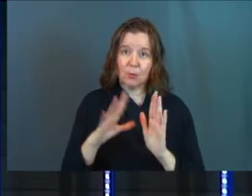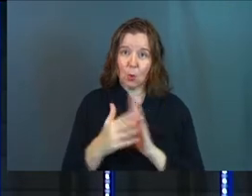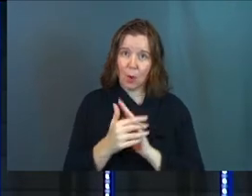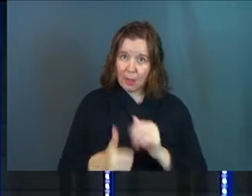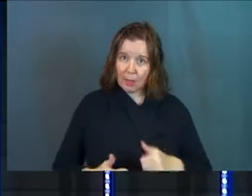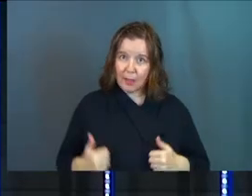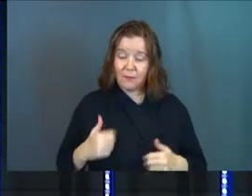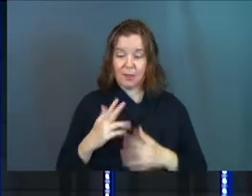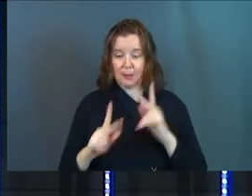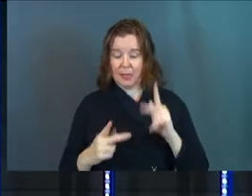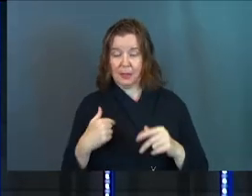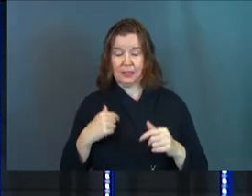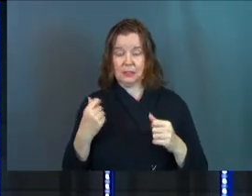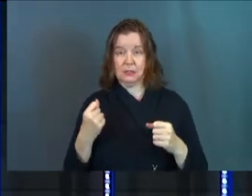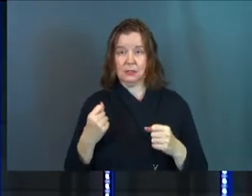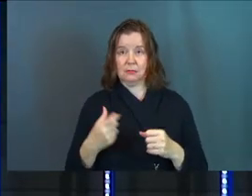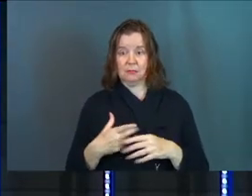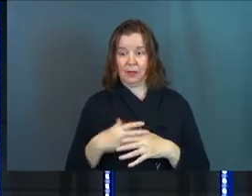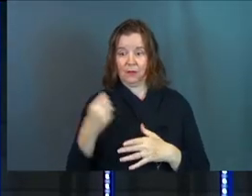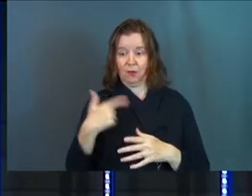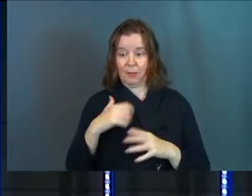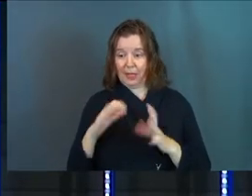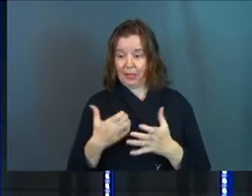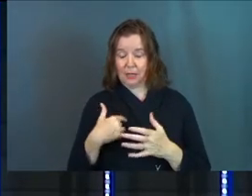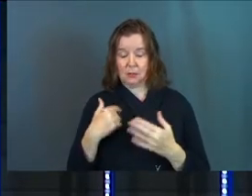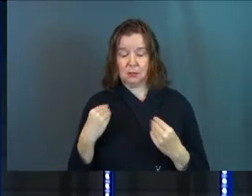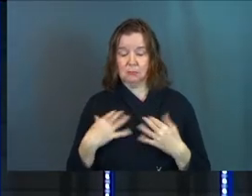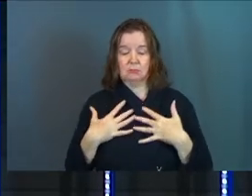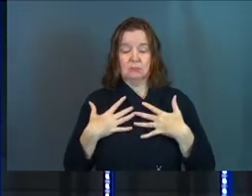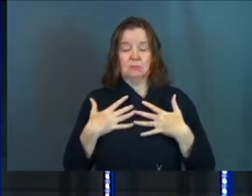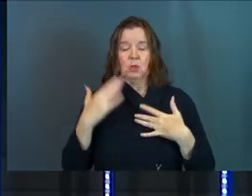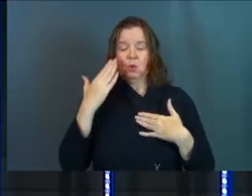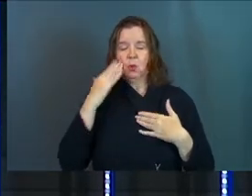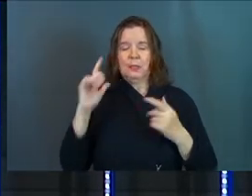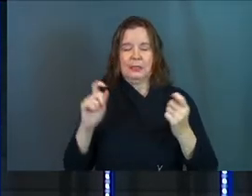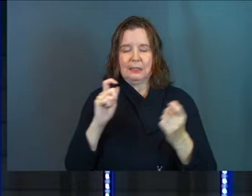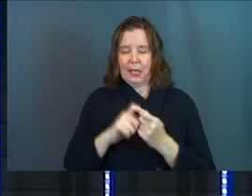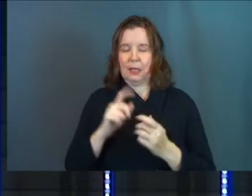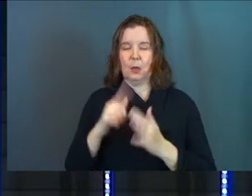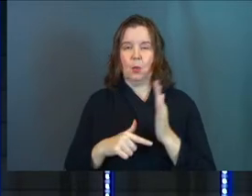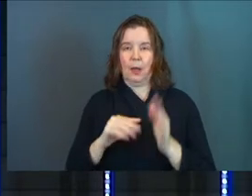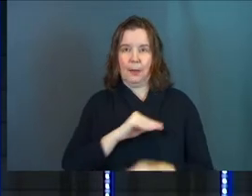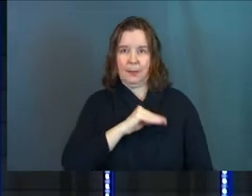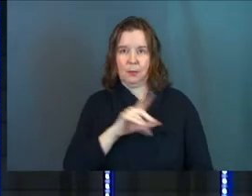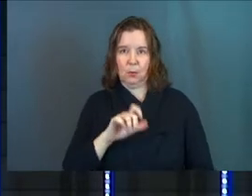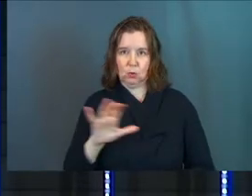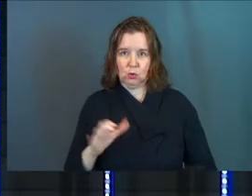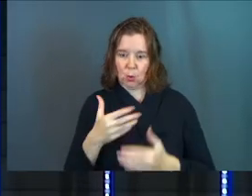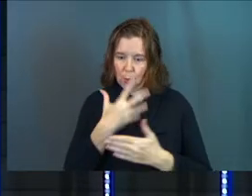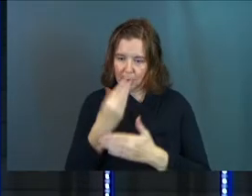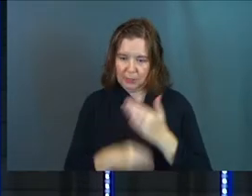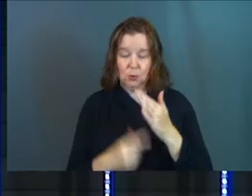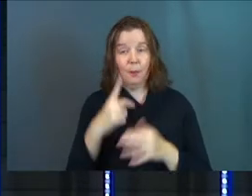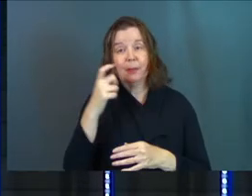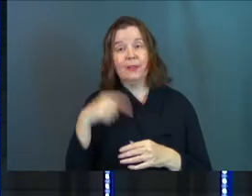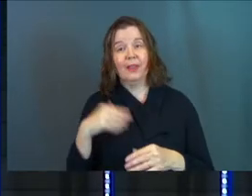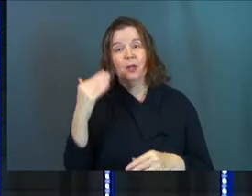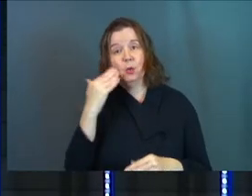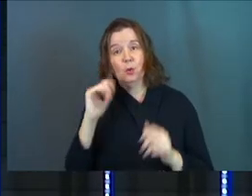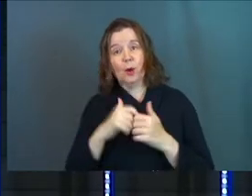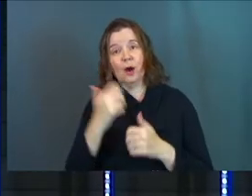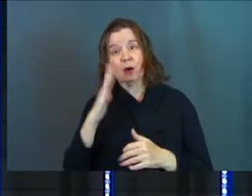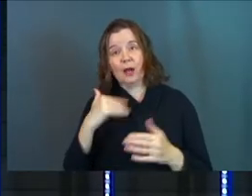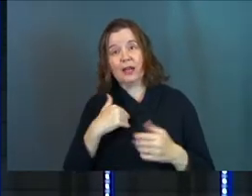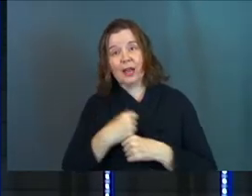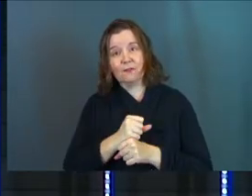life. And there were some people that just came out of that class absolutely on fire and knew exactly what ministry they were supposed to go into because they knew